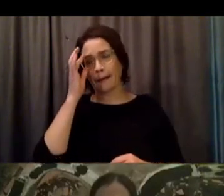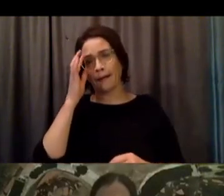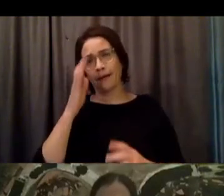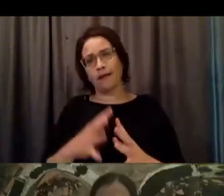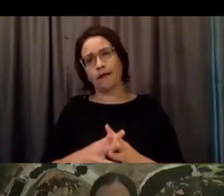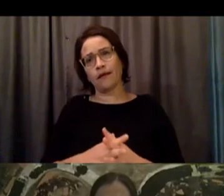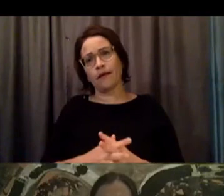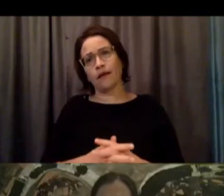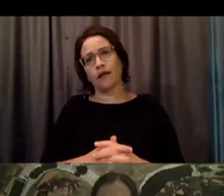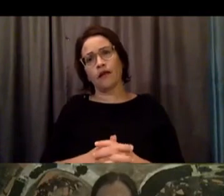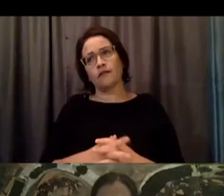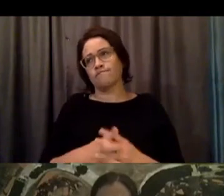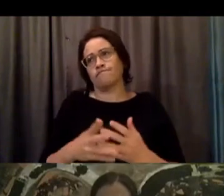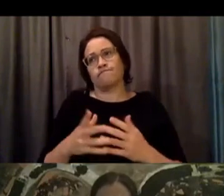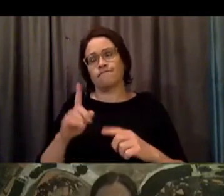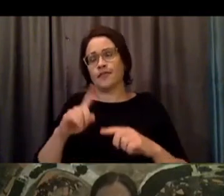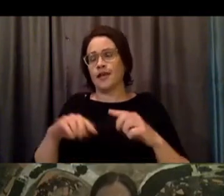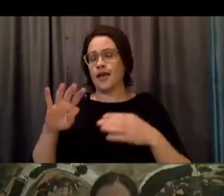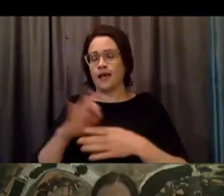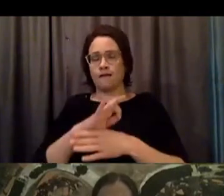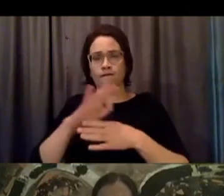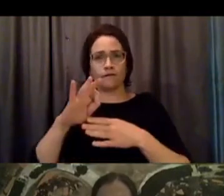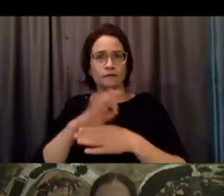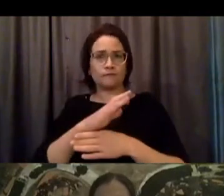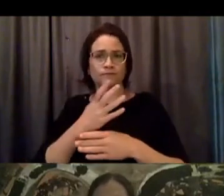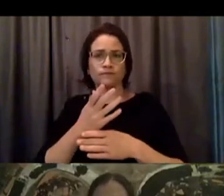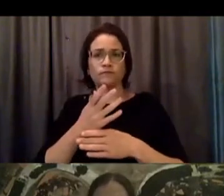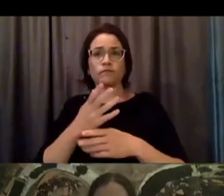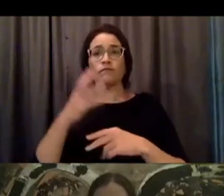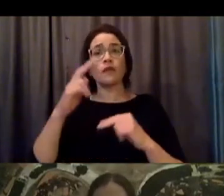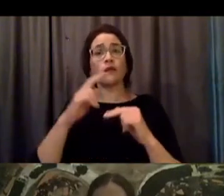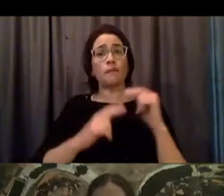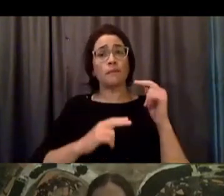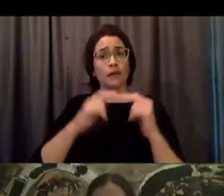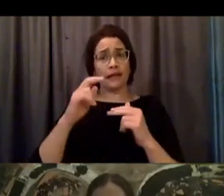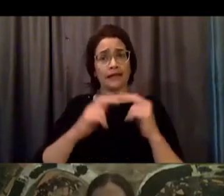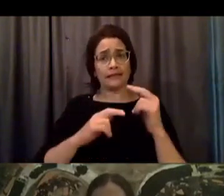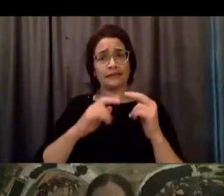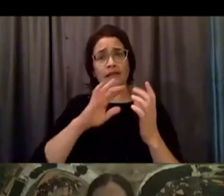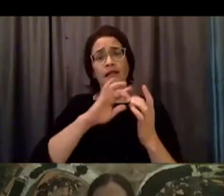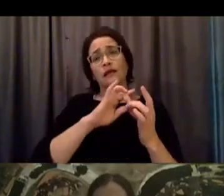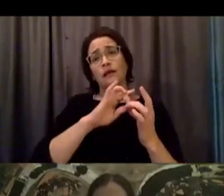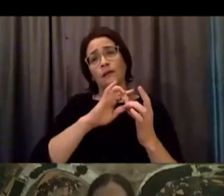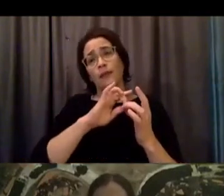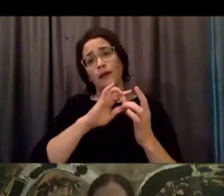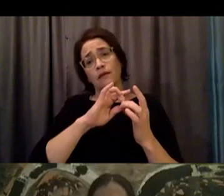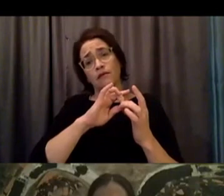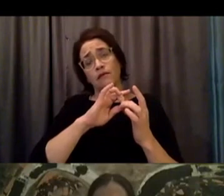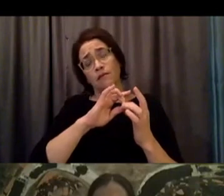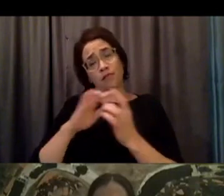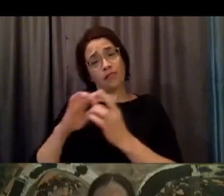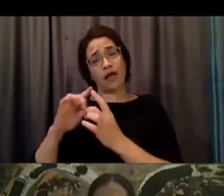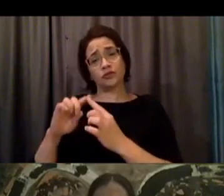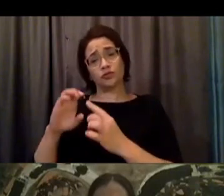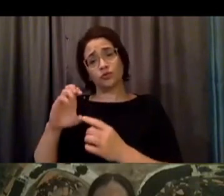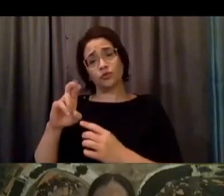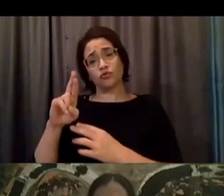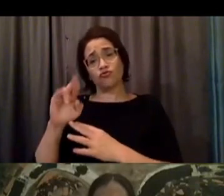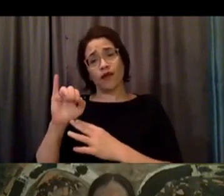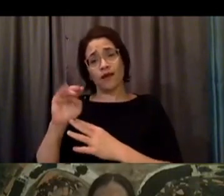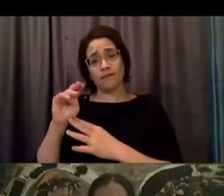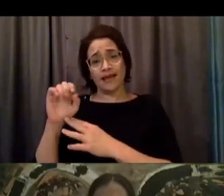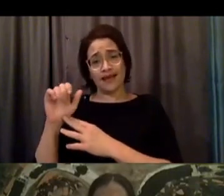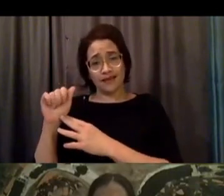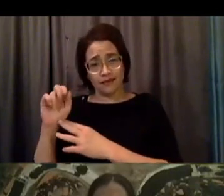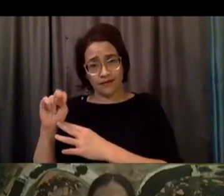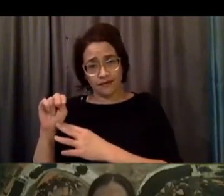closed. Um, the buildings that belong to Crimean Tatars, that are, um, are closed as well.